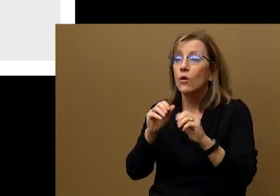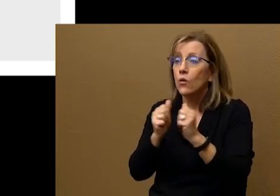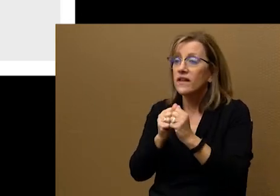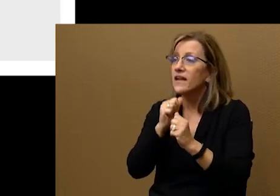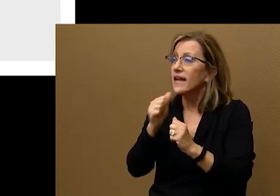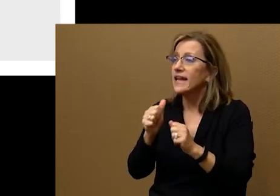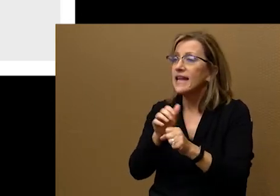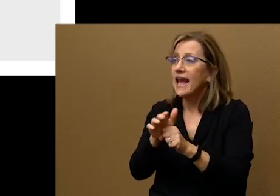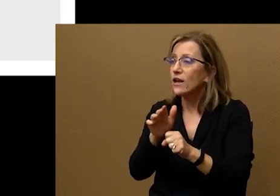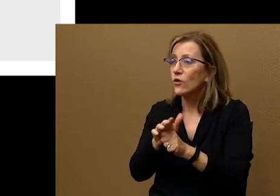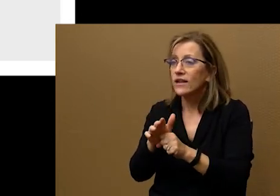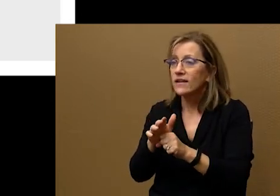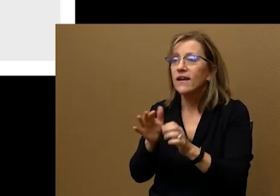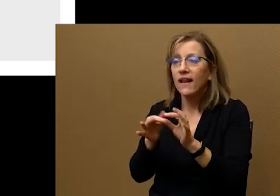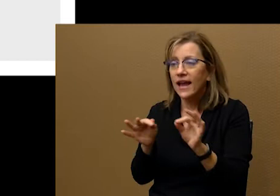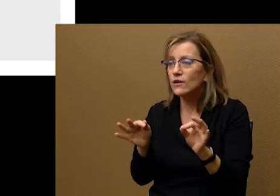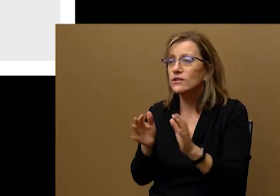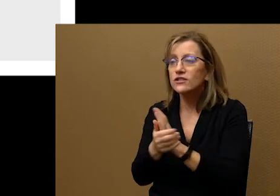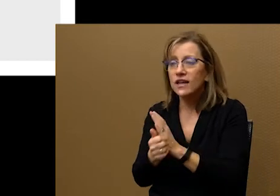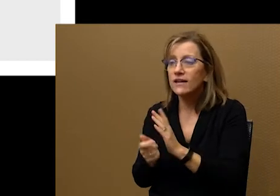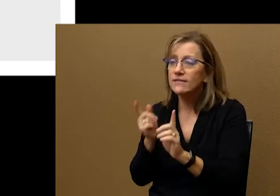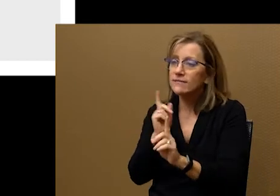inadequate language skills, that's the hallmark.